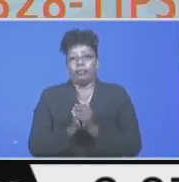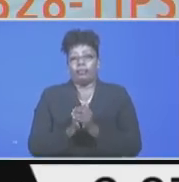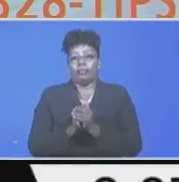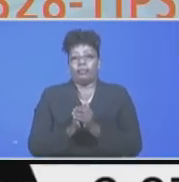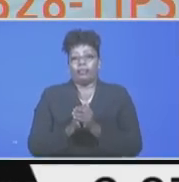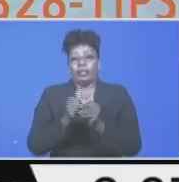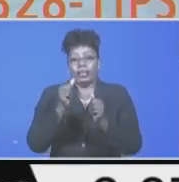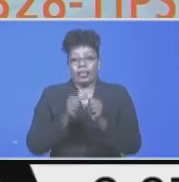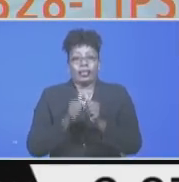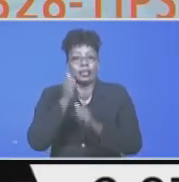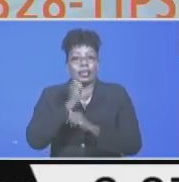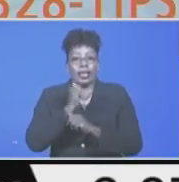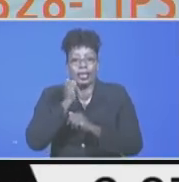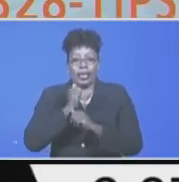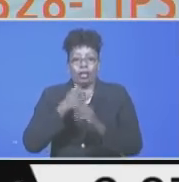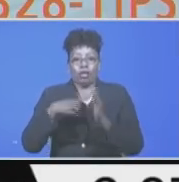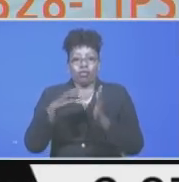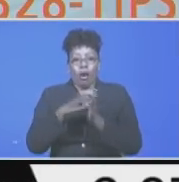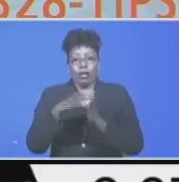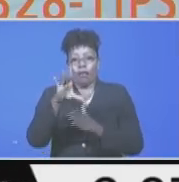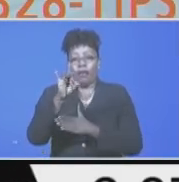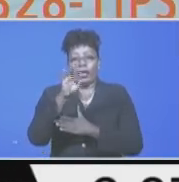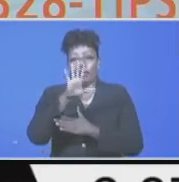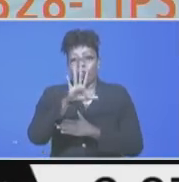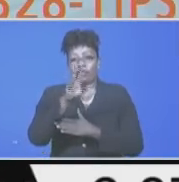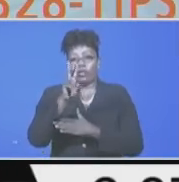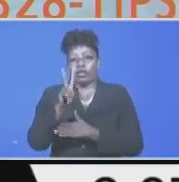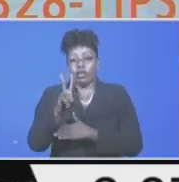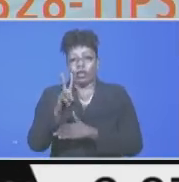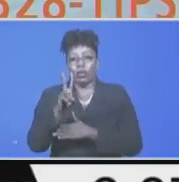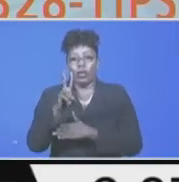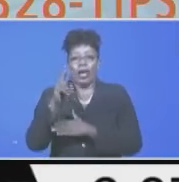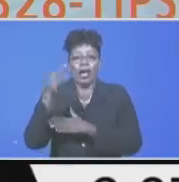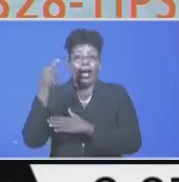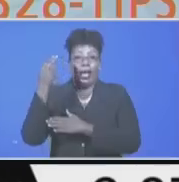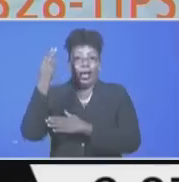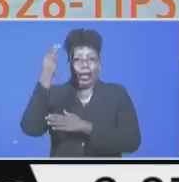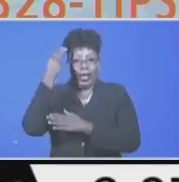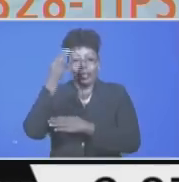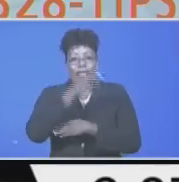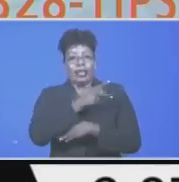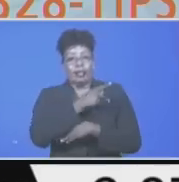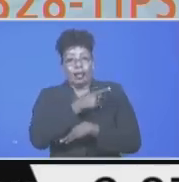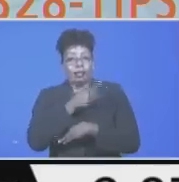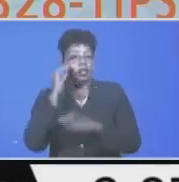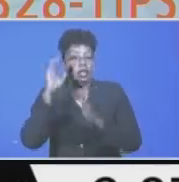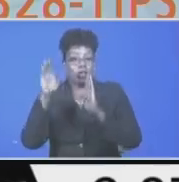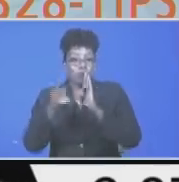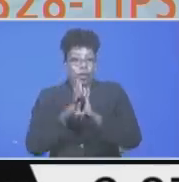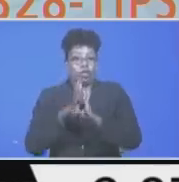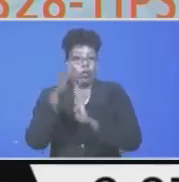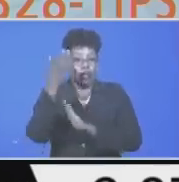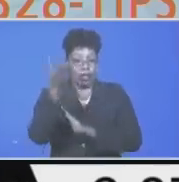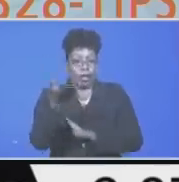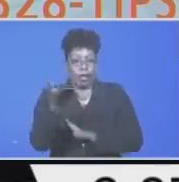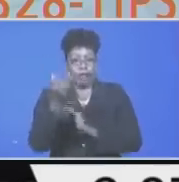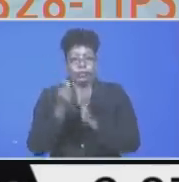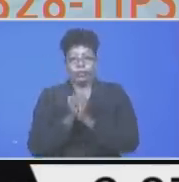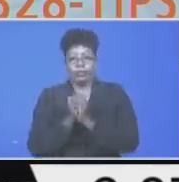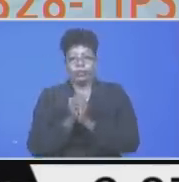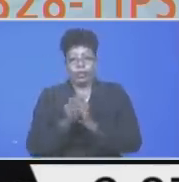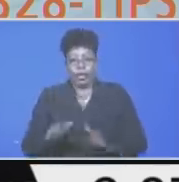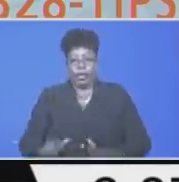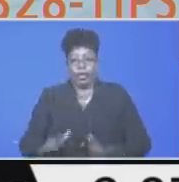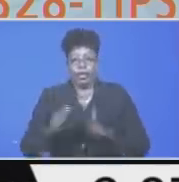Crime Report. Police need your help to locate 52-year-old Hensley Pennerman. His picture is on your screen. Pennerman is known to have lived